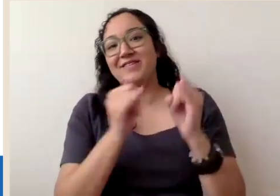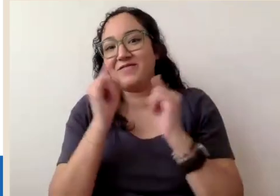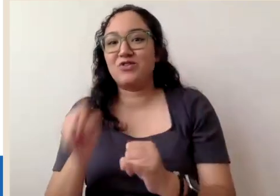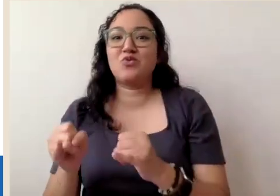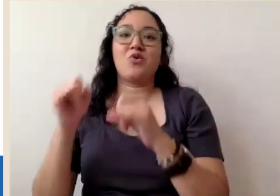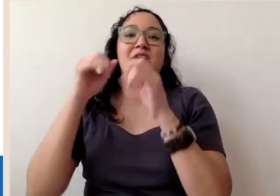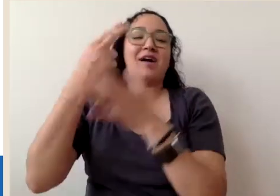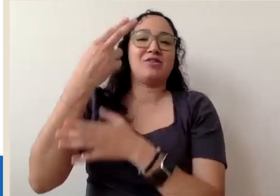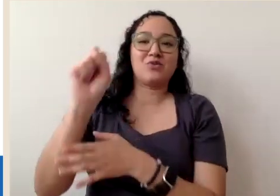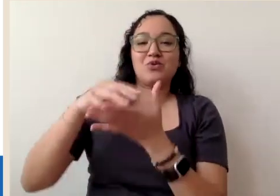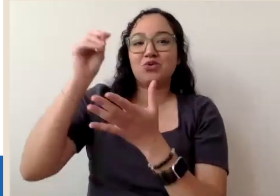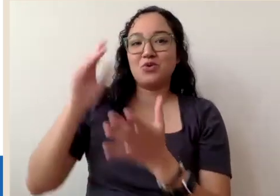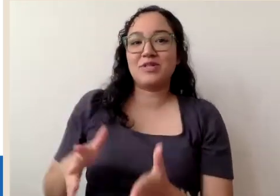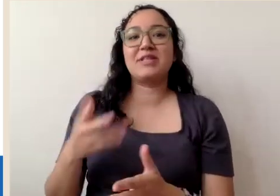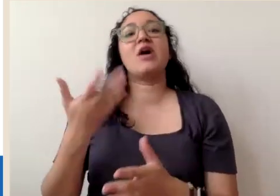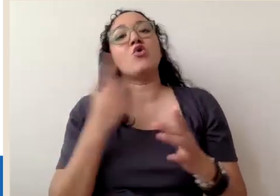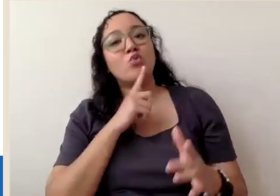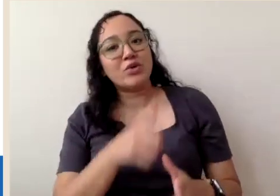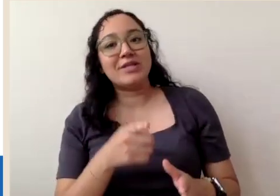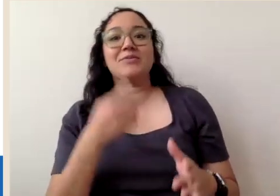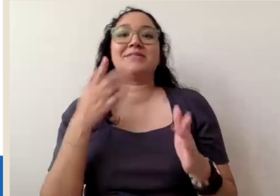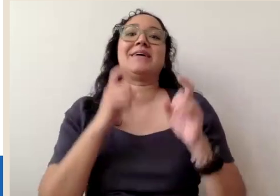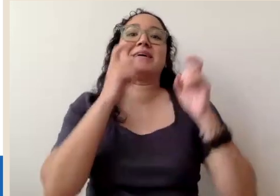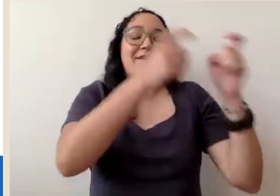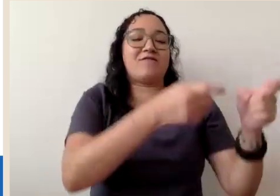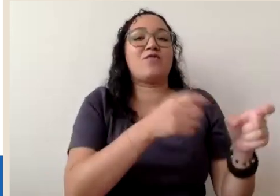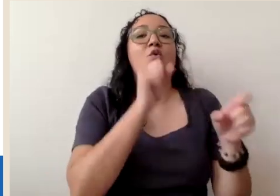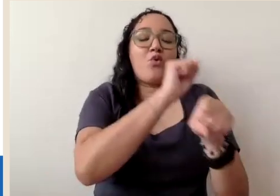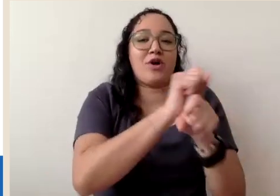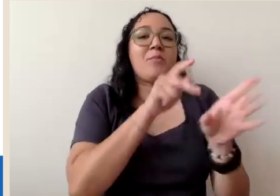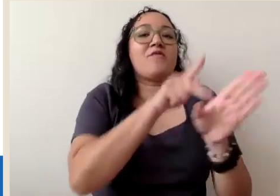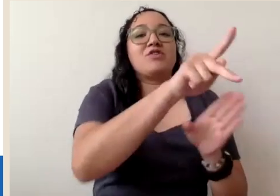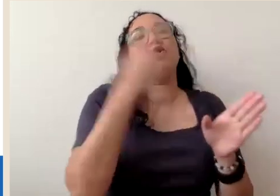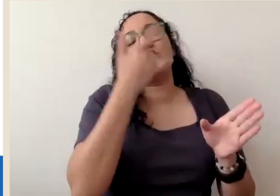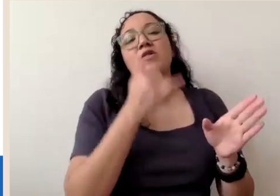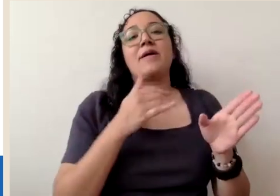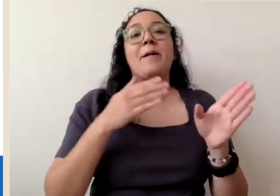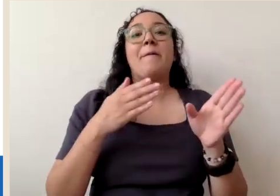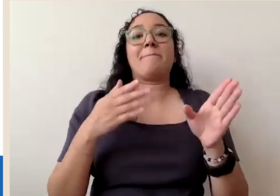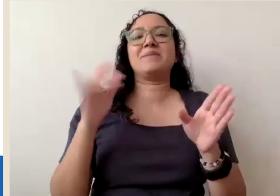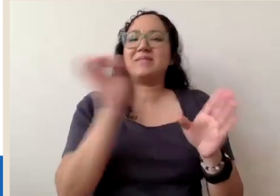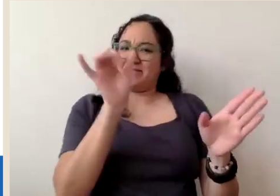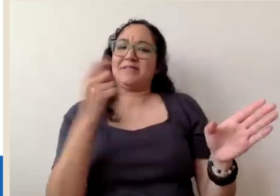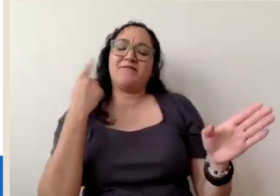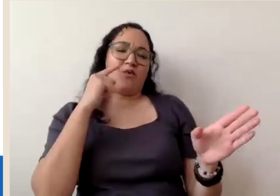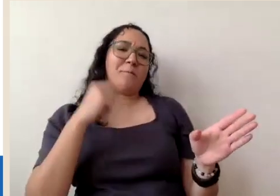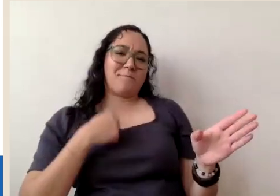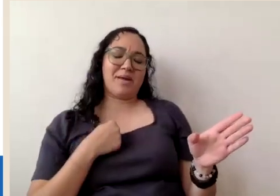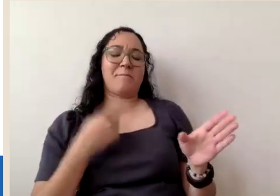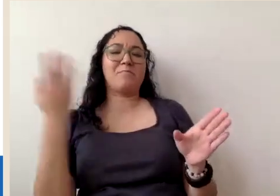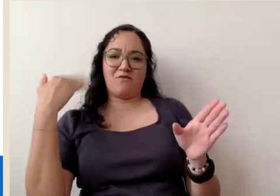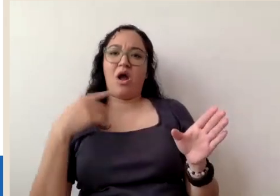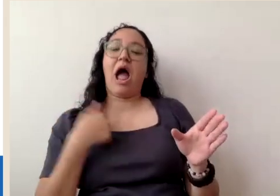interpreters. This has generally been given to working professionals as a professional development opportunity as it was given to me. And so I